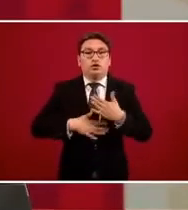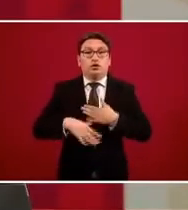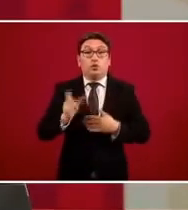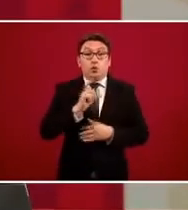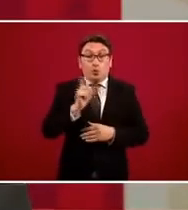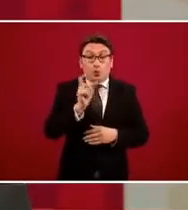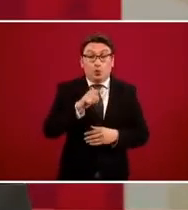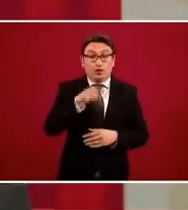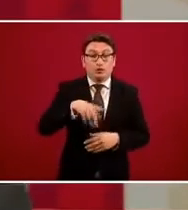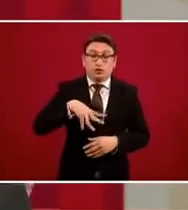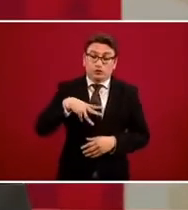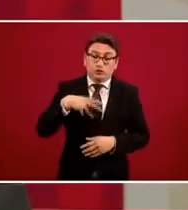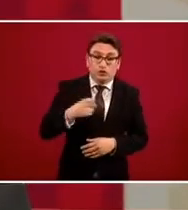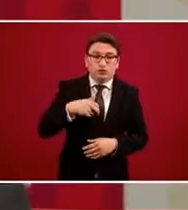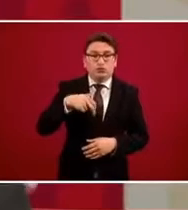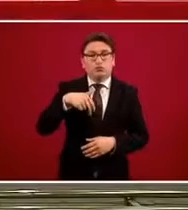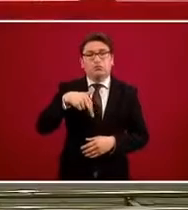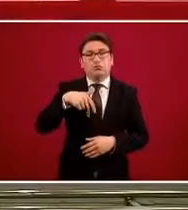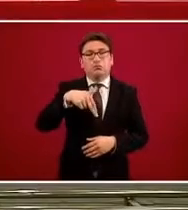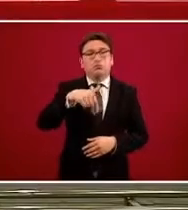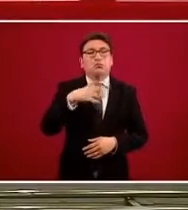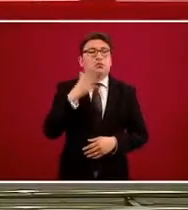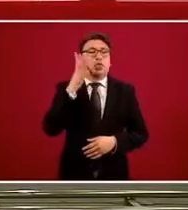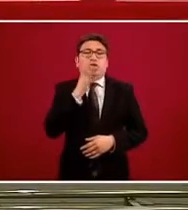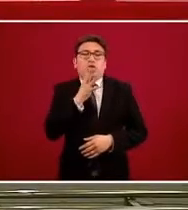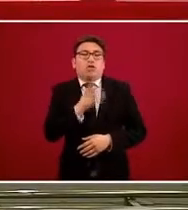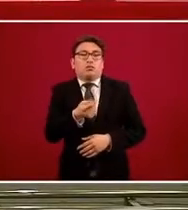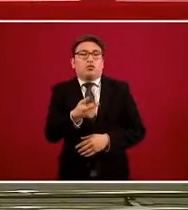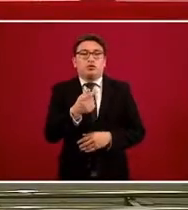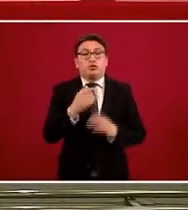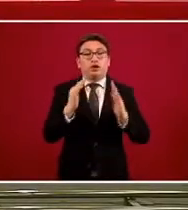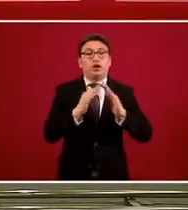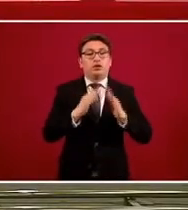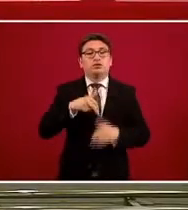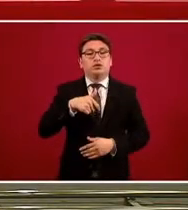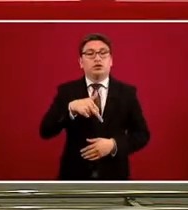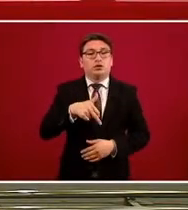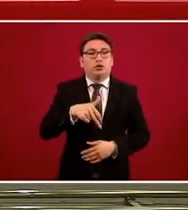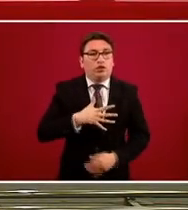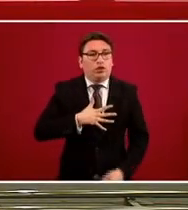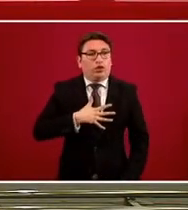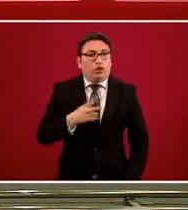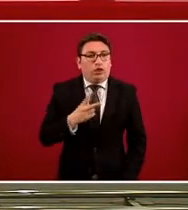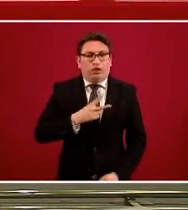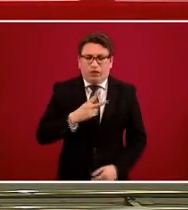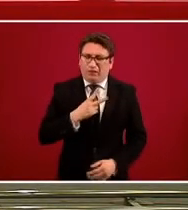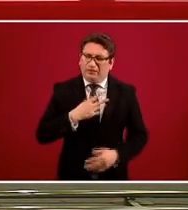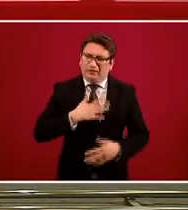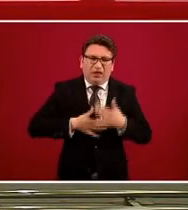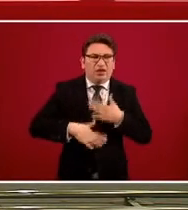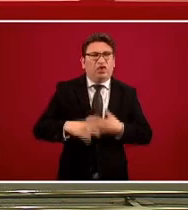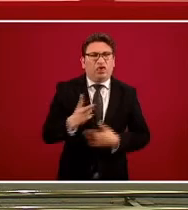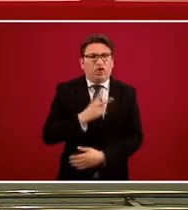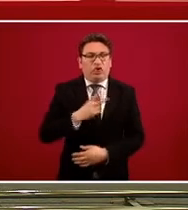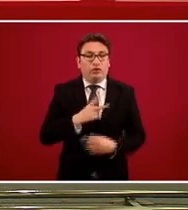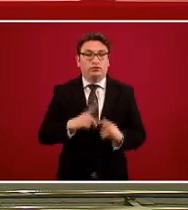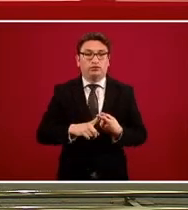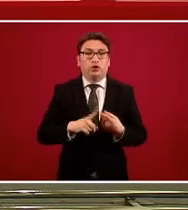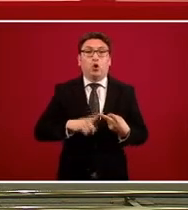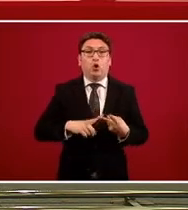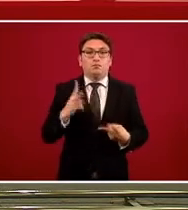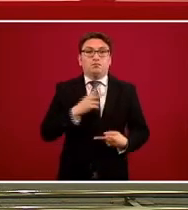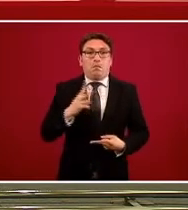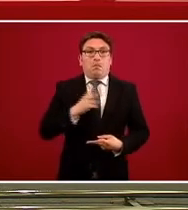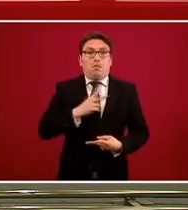oxygen. So becoming very tired with minimal effort. So going from the kitchen to the living room